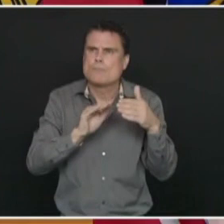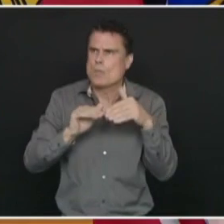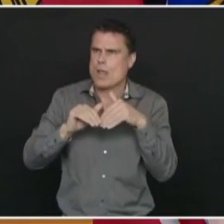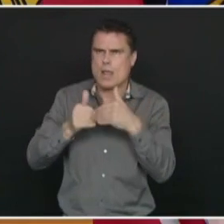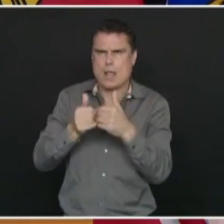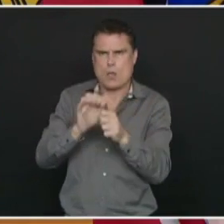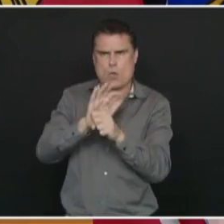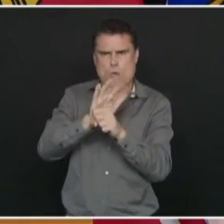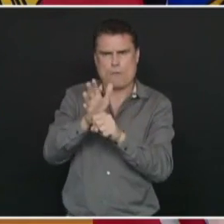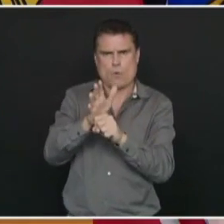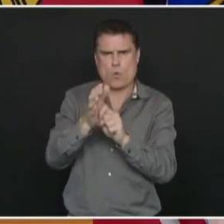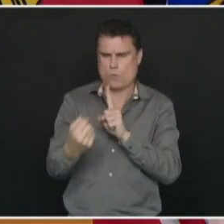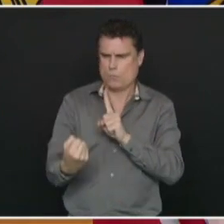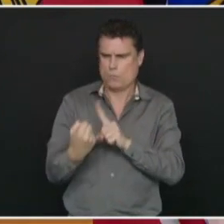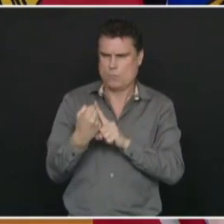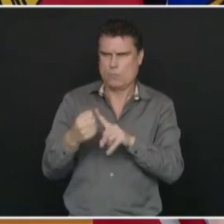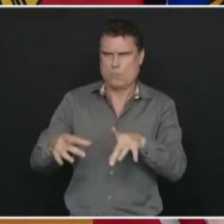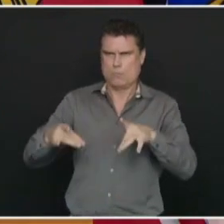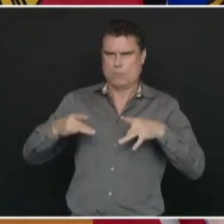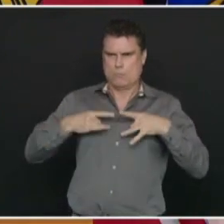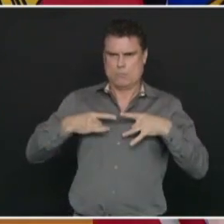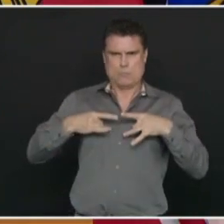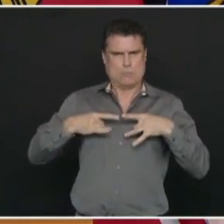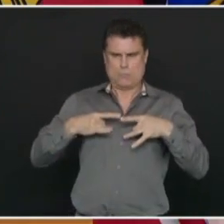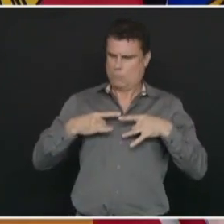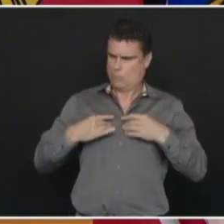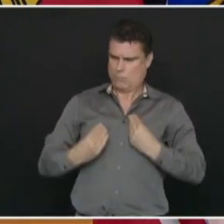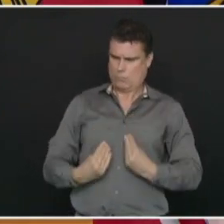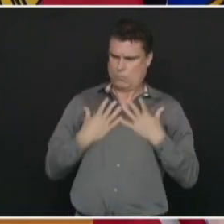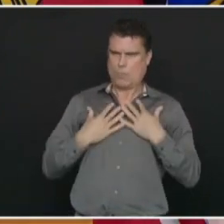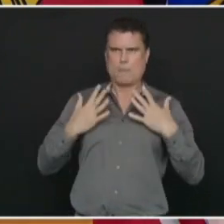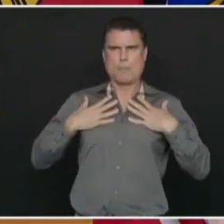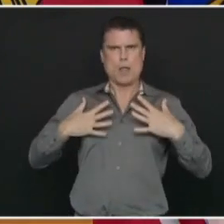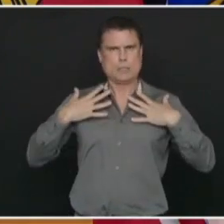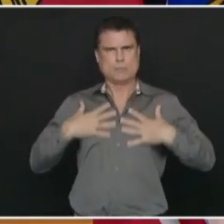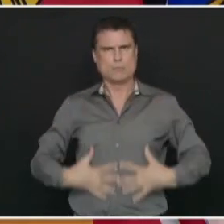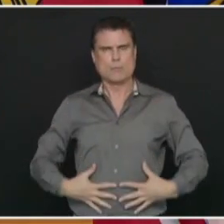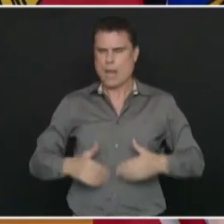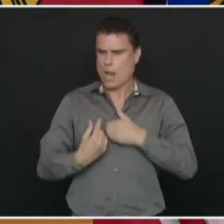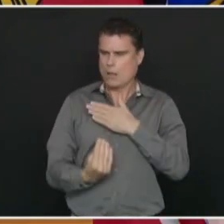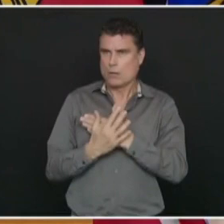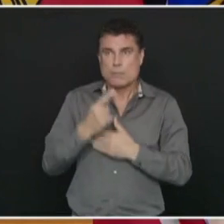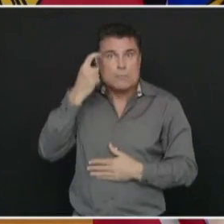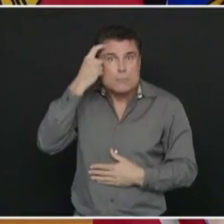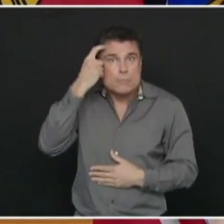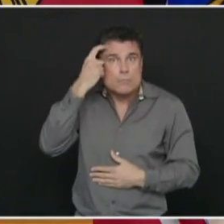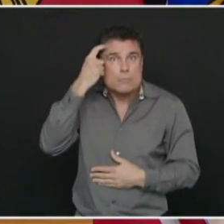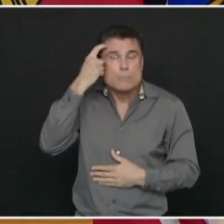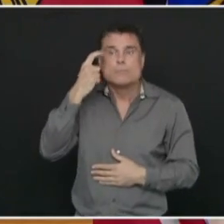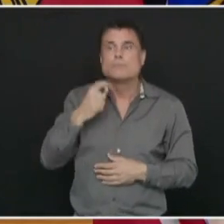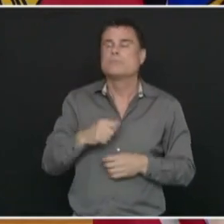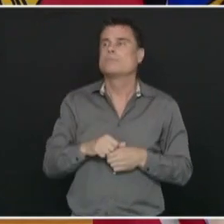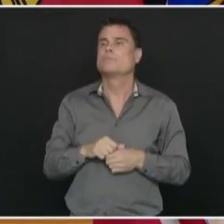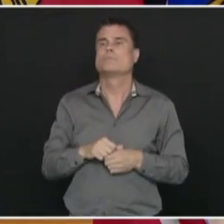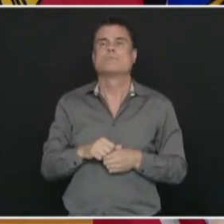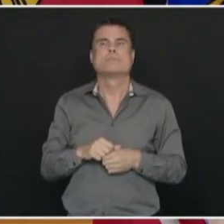space from people. Part of the reason the provincial parks were closed, as we know, is because of some of the